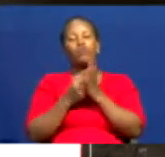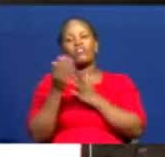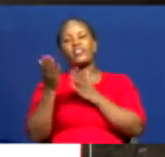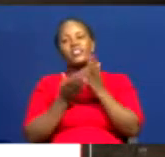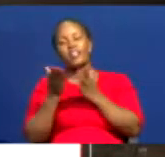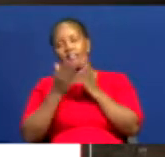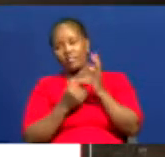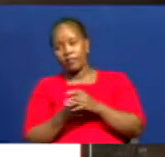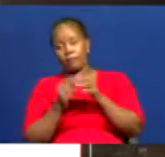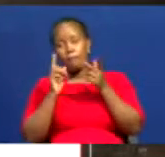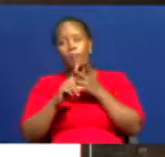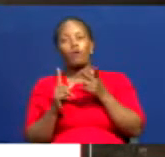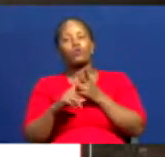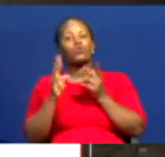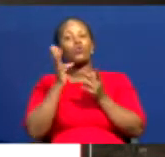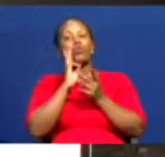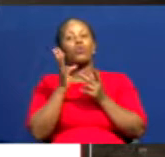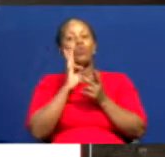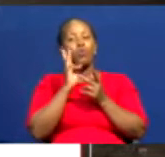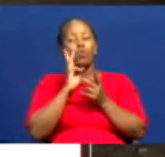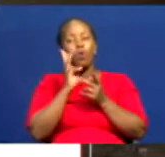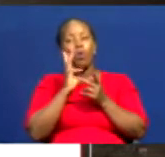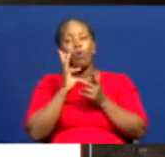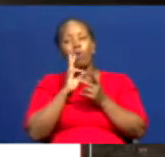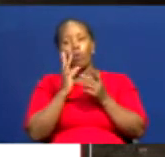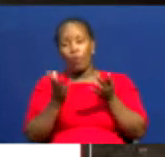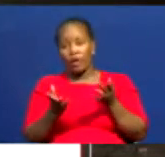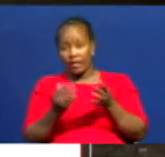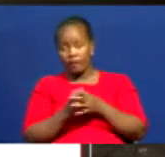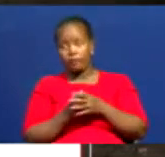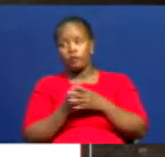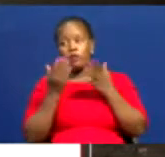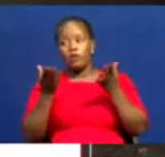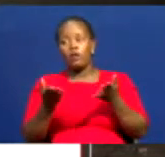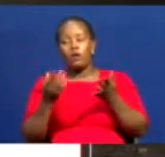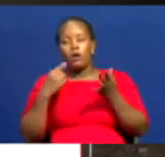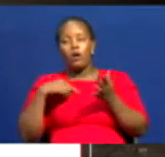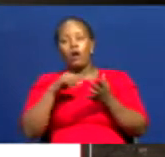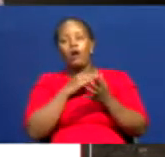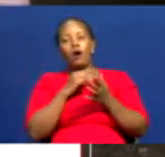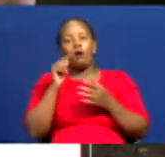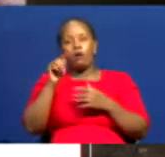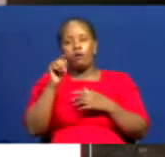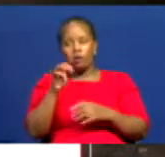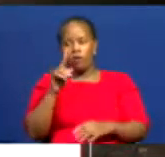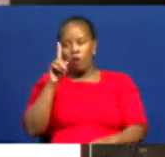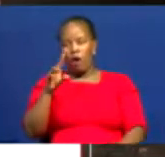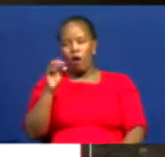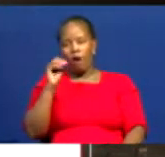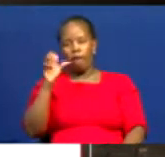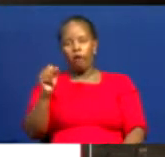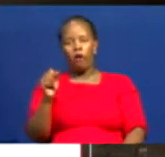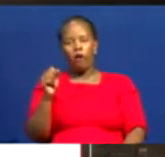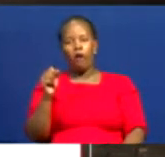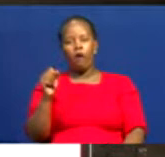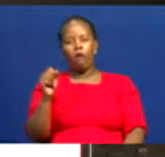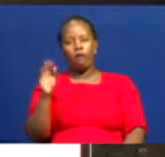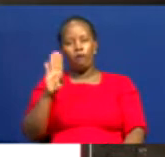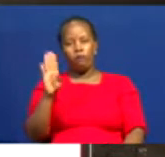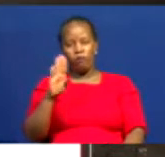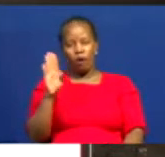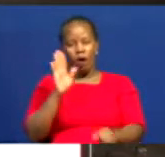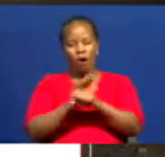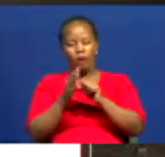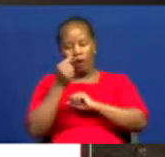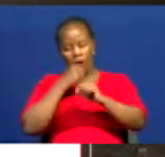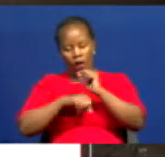like I've put water at Kakitete. Now we are putting, with that 105, many activities will be